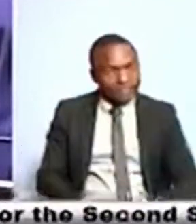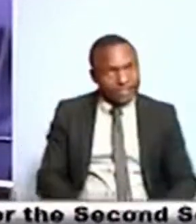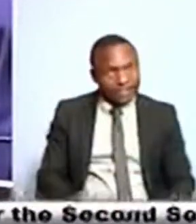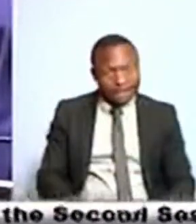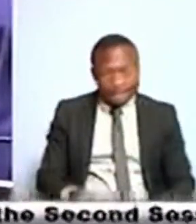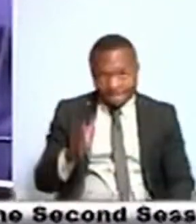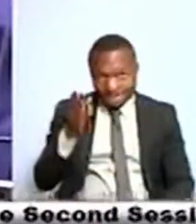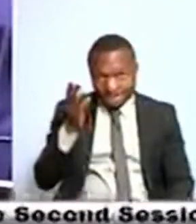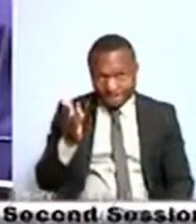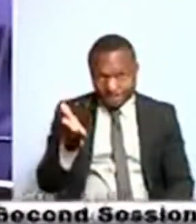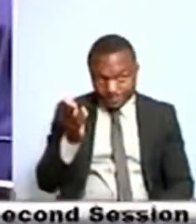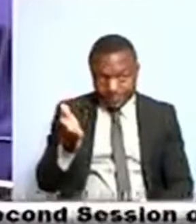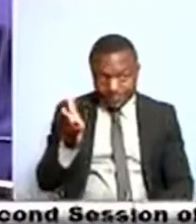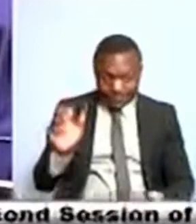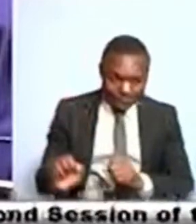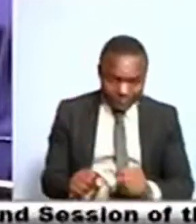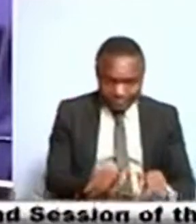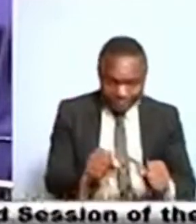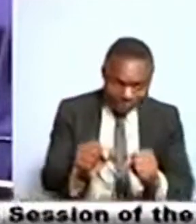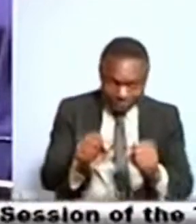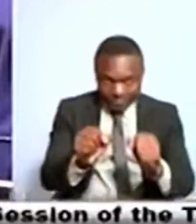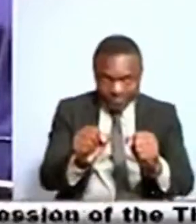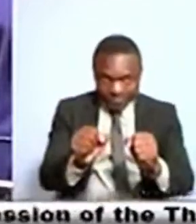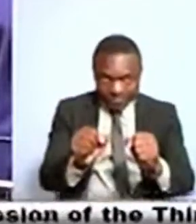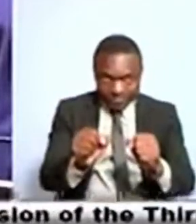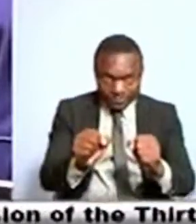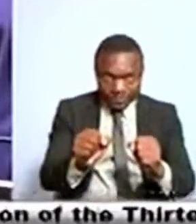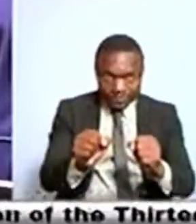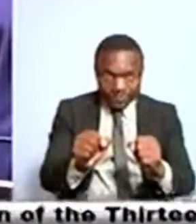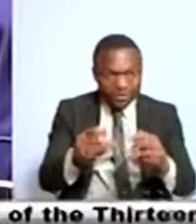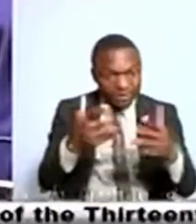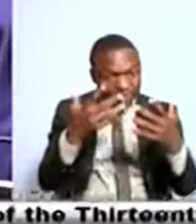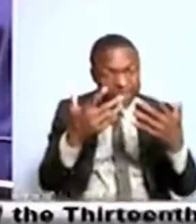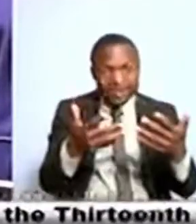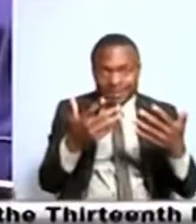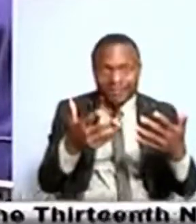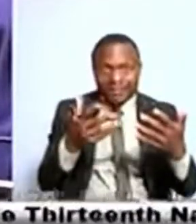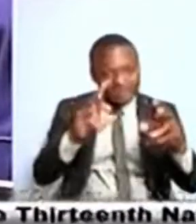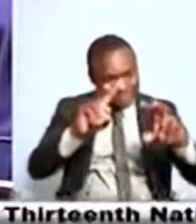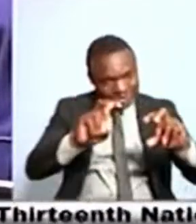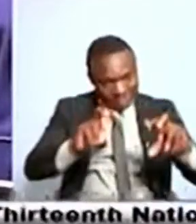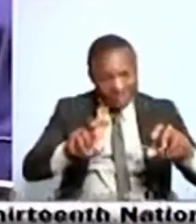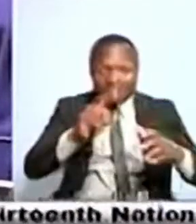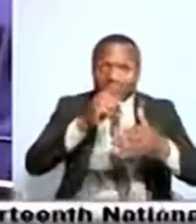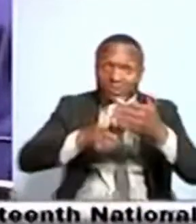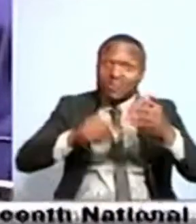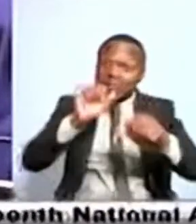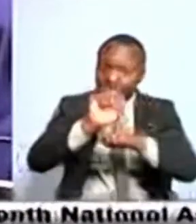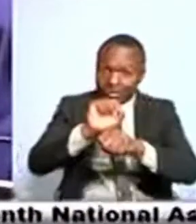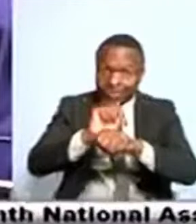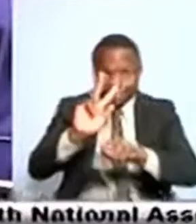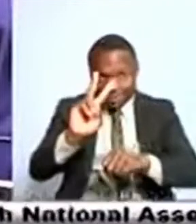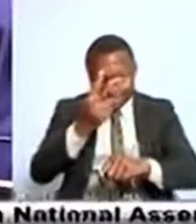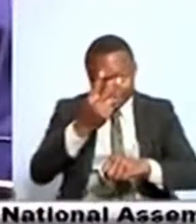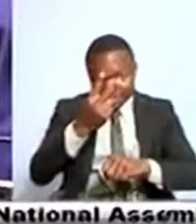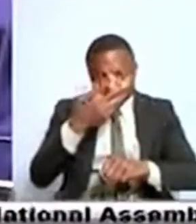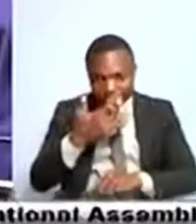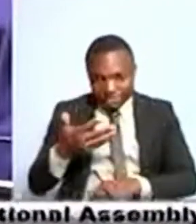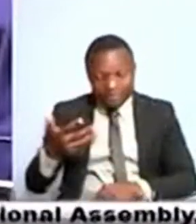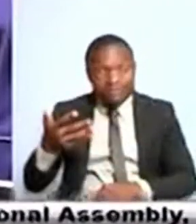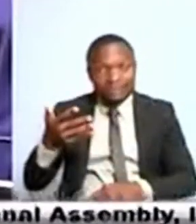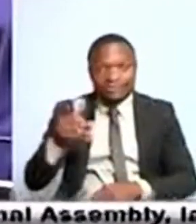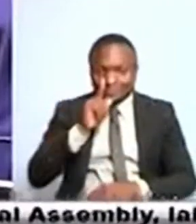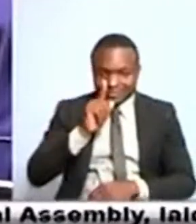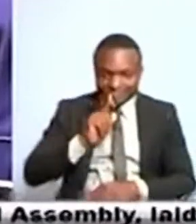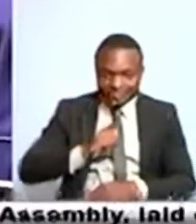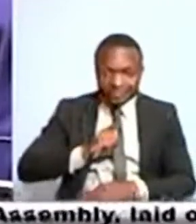That is system handshake. That is what we are working on. That is the second layer, Madam